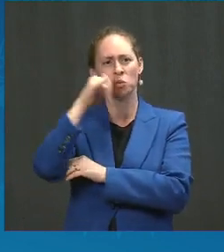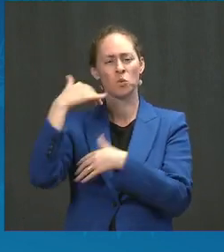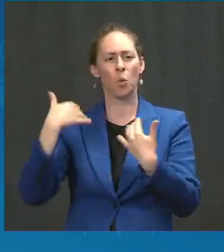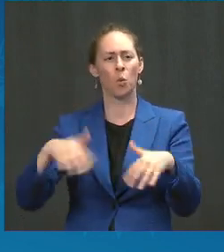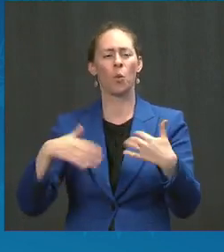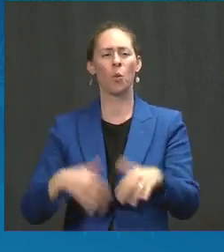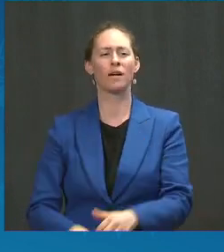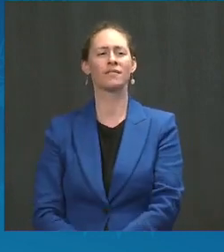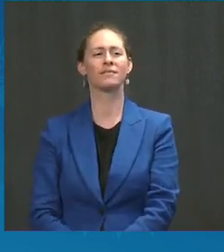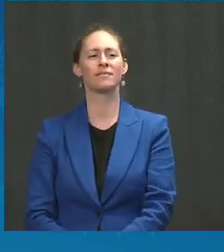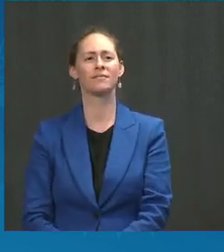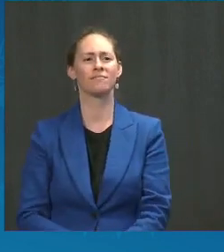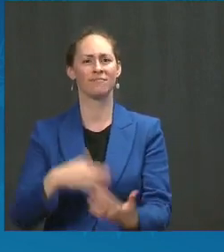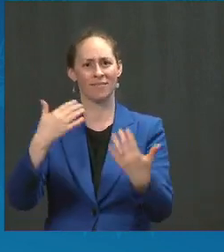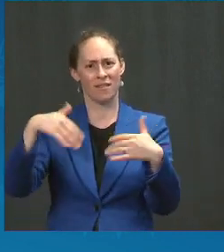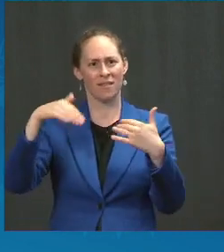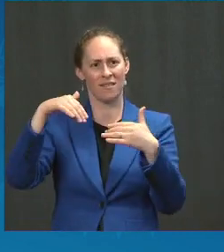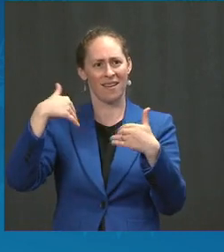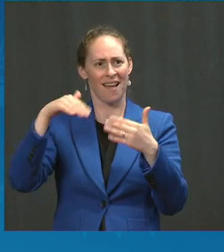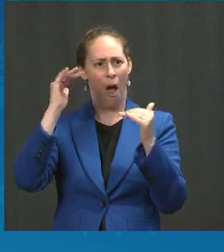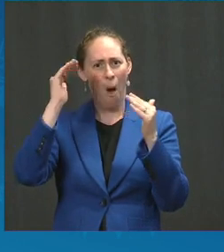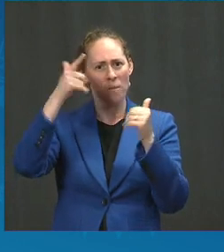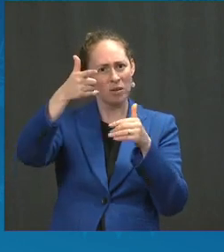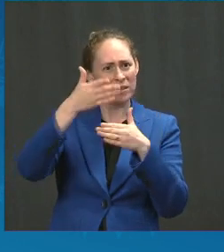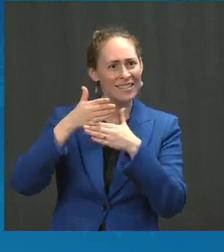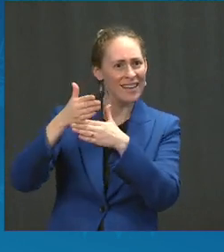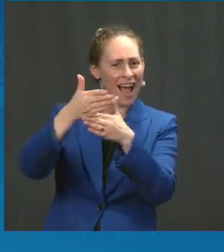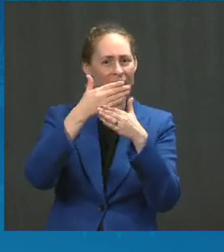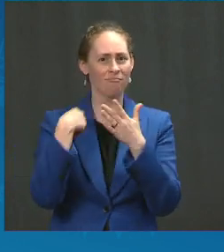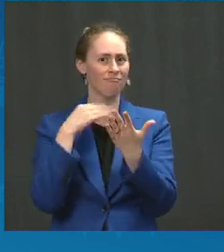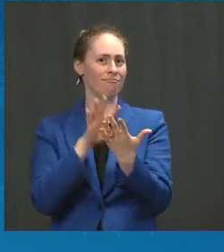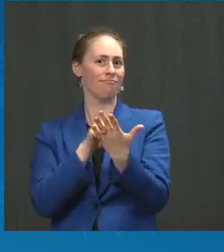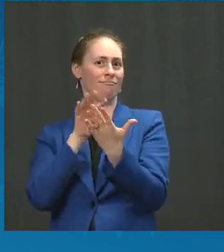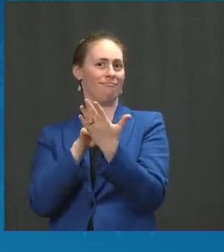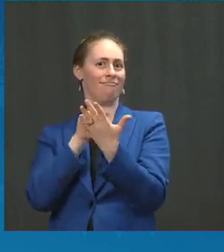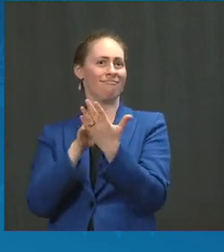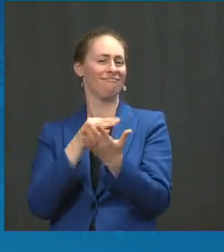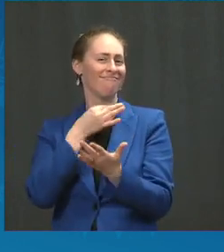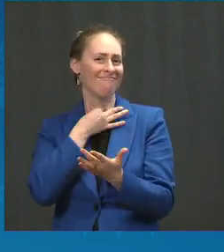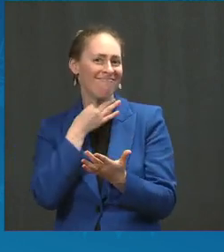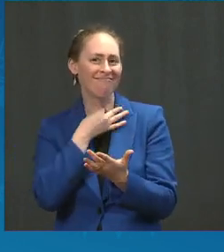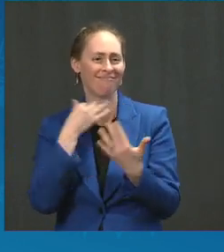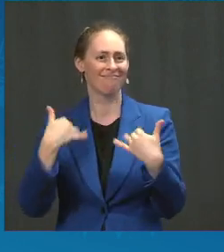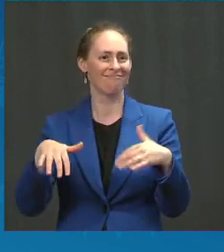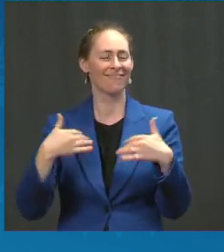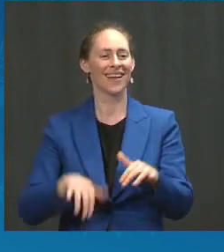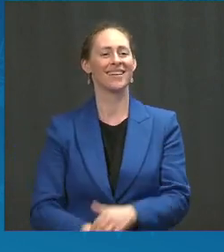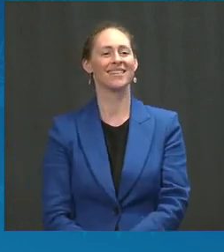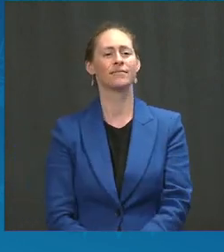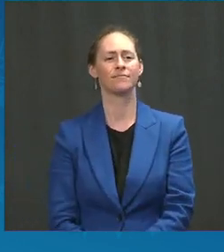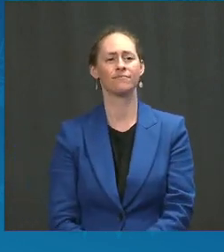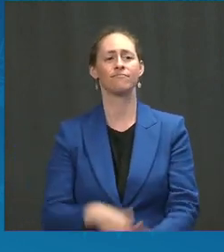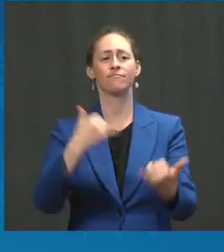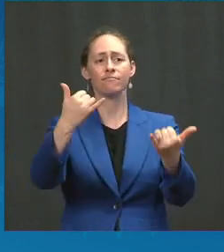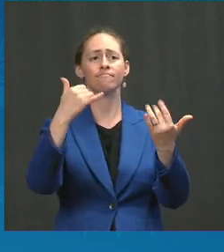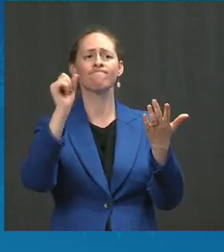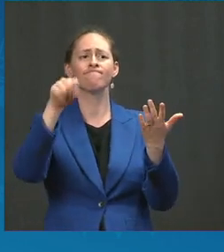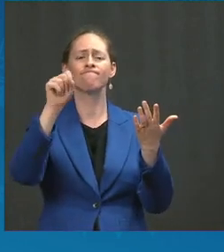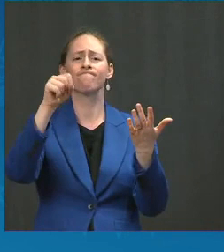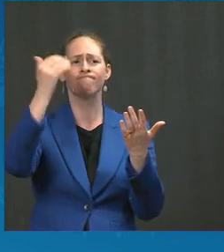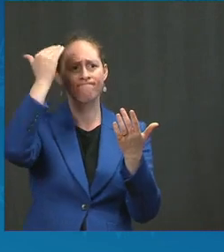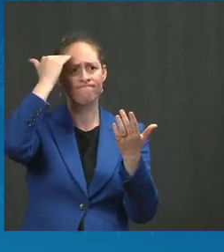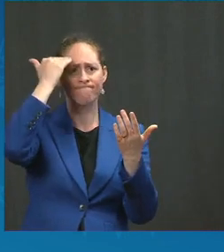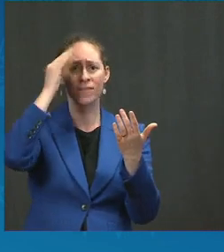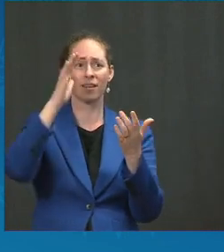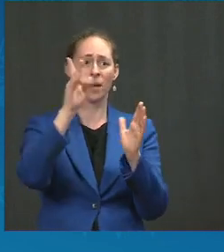like to hear some of the lessons learned so that I can make sure that our policies are reflecting those lessons as well.